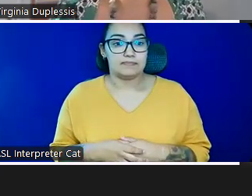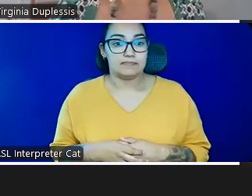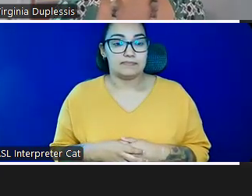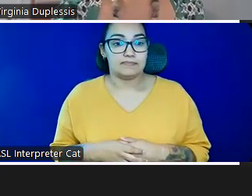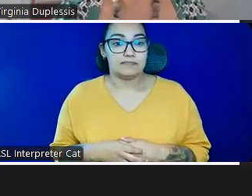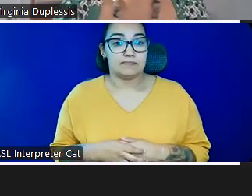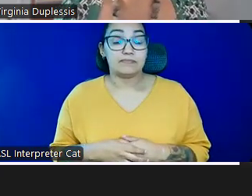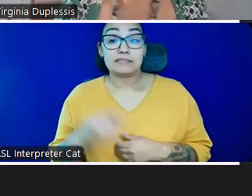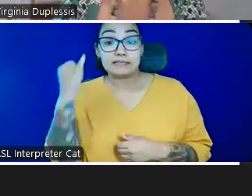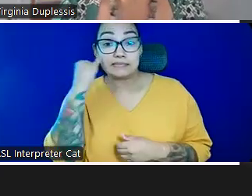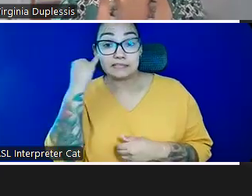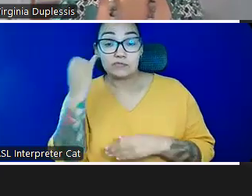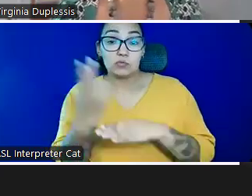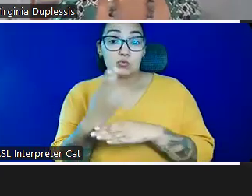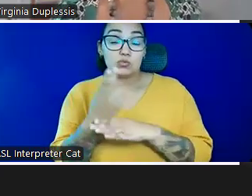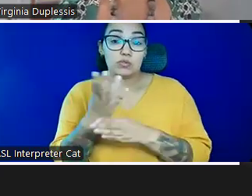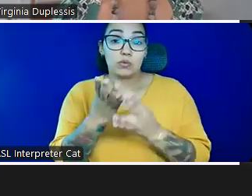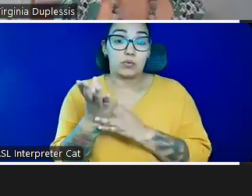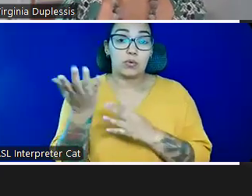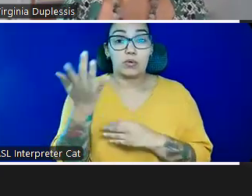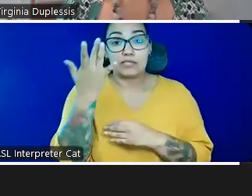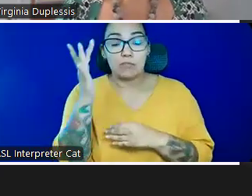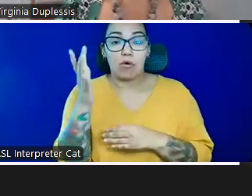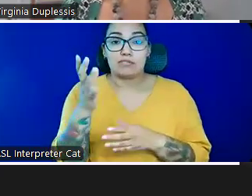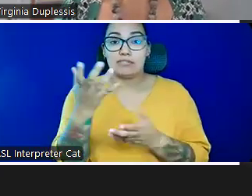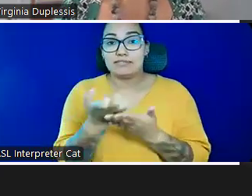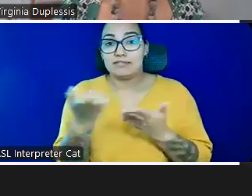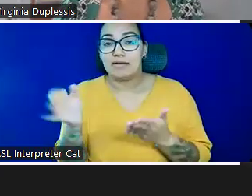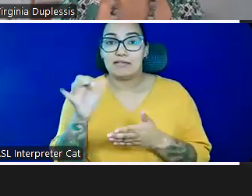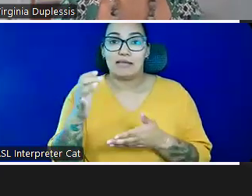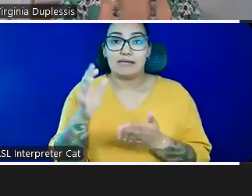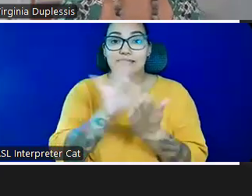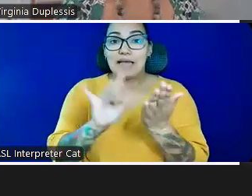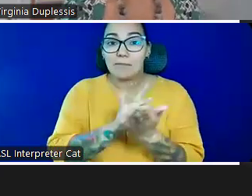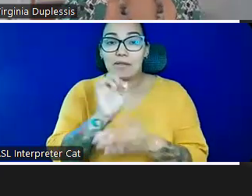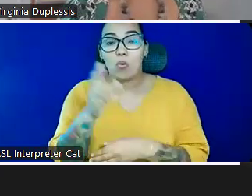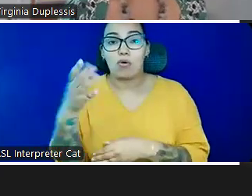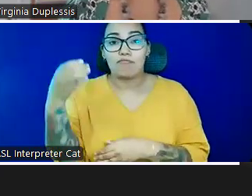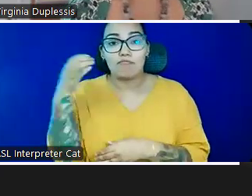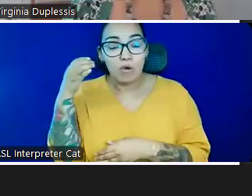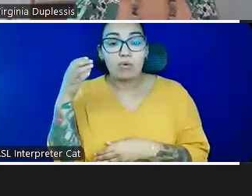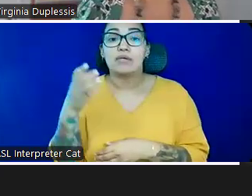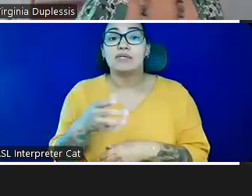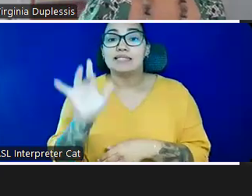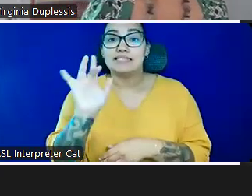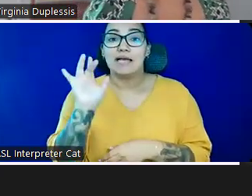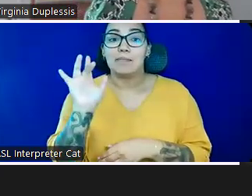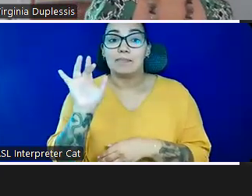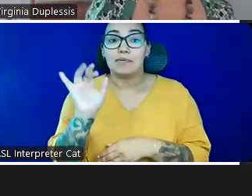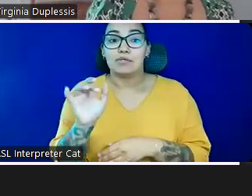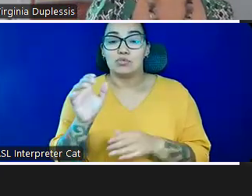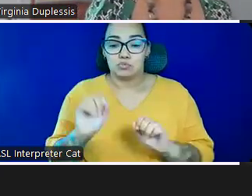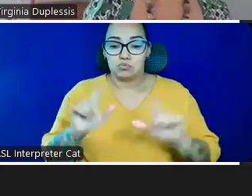And if you're joining through a smart device, such as your phone or your tablet, please tap lightly on the screen to bring up the three-dot